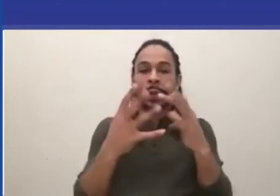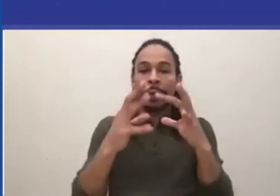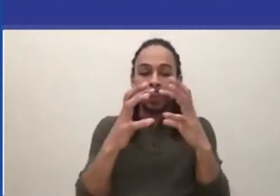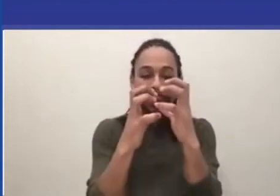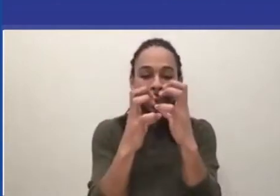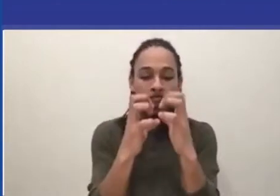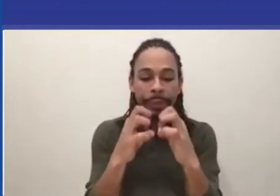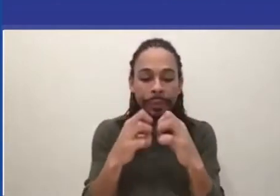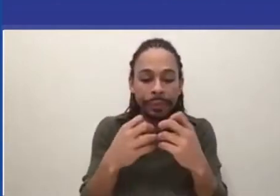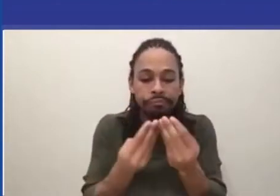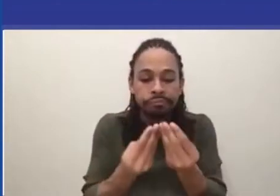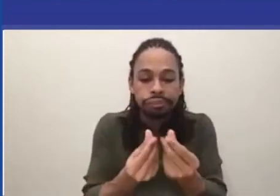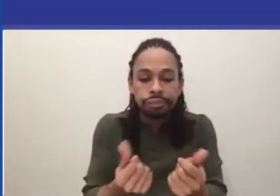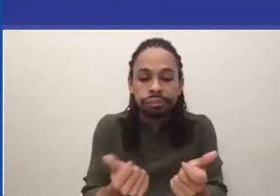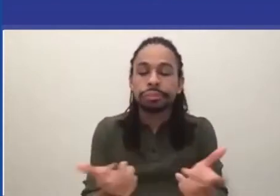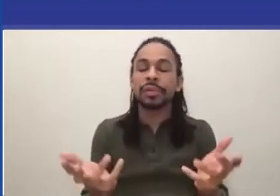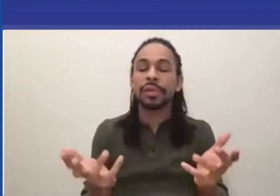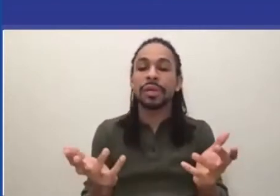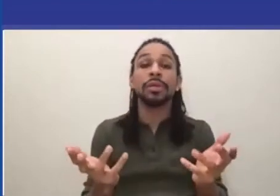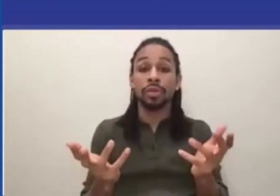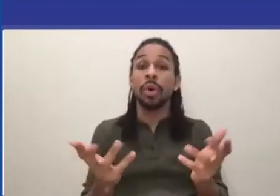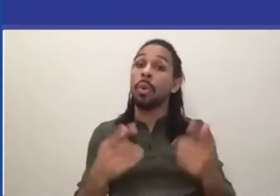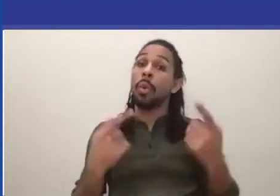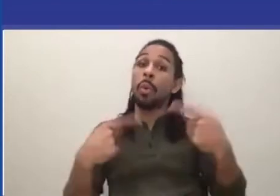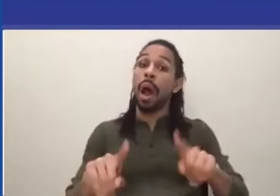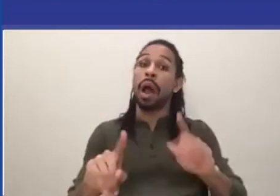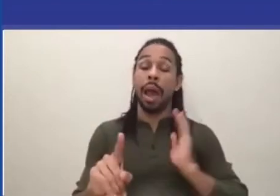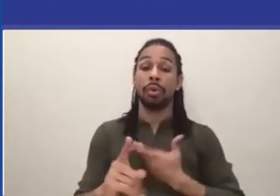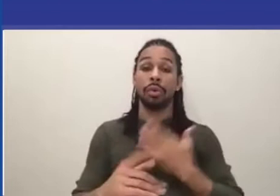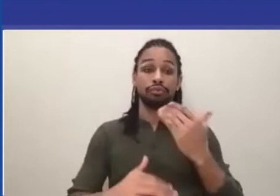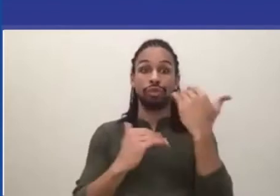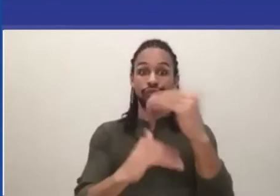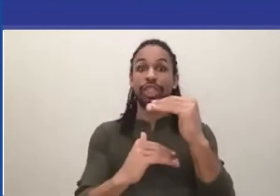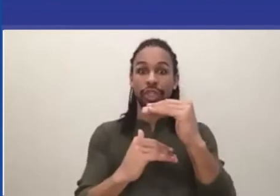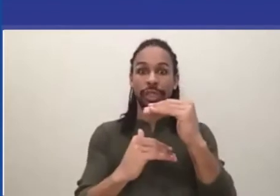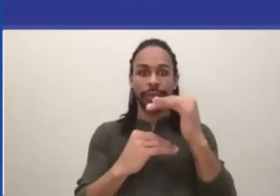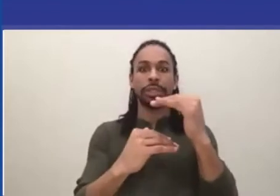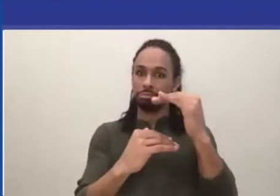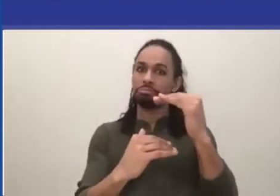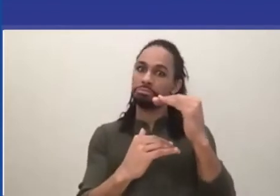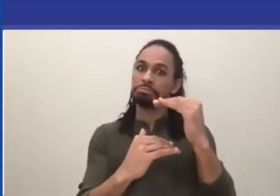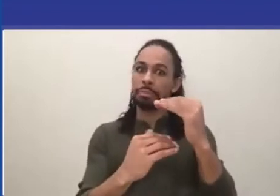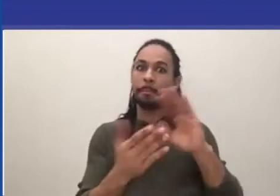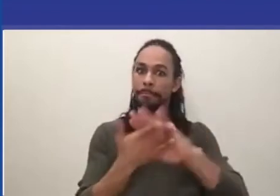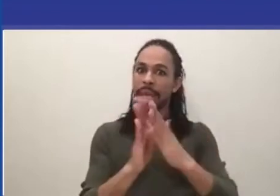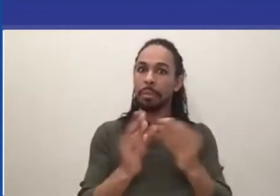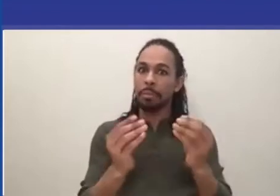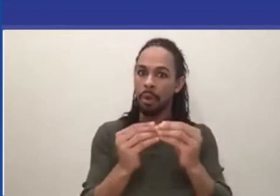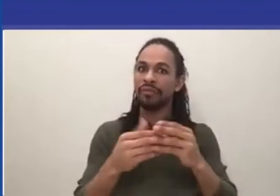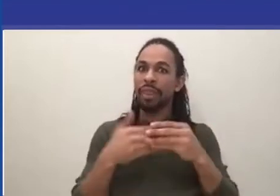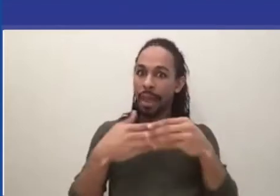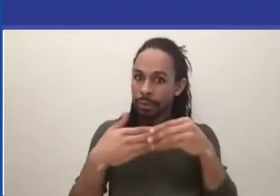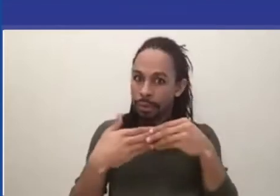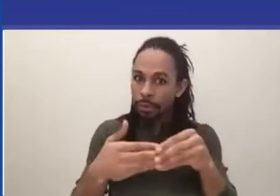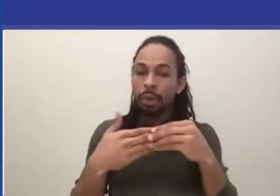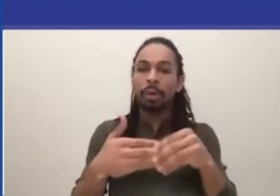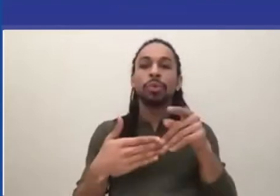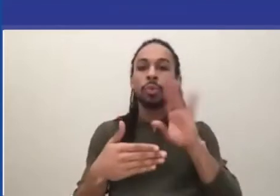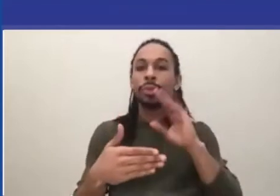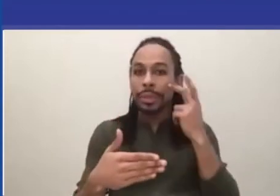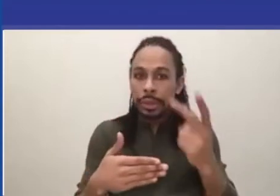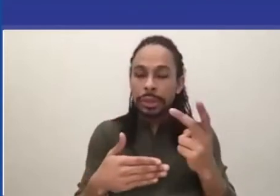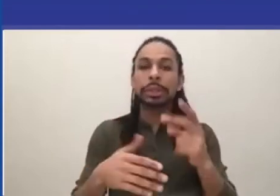restrictions lift, what we will see is everybody just running to some kind